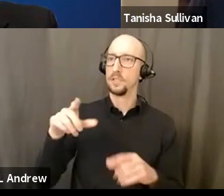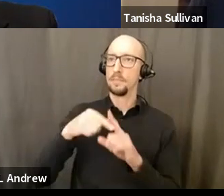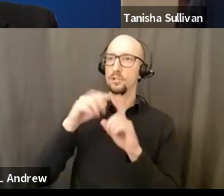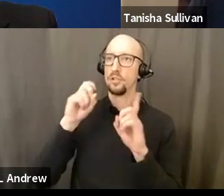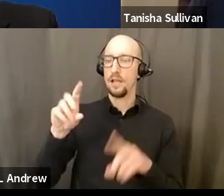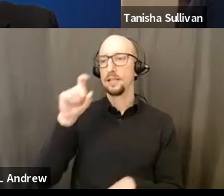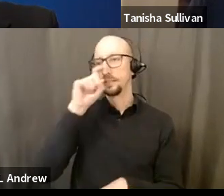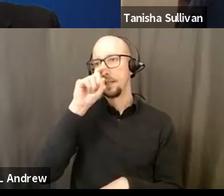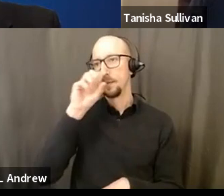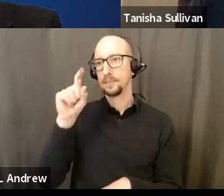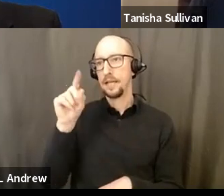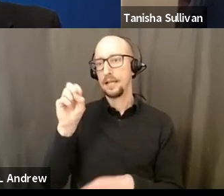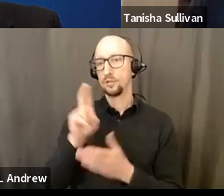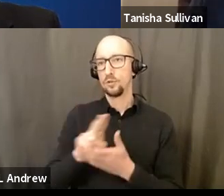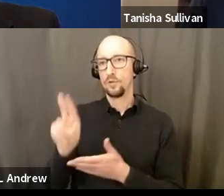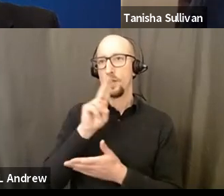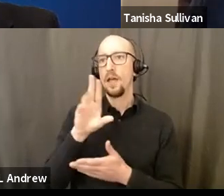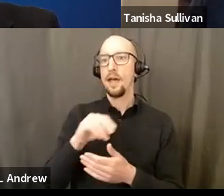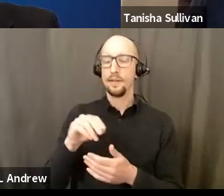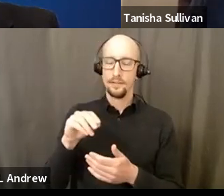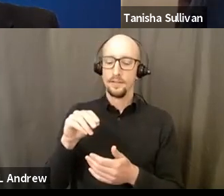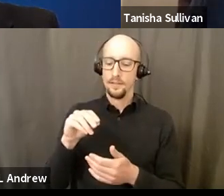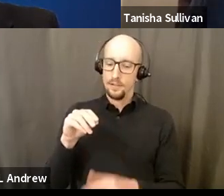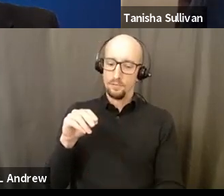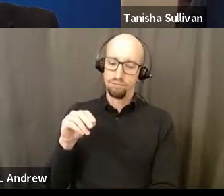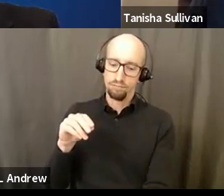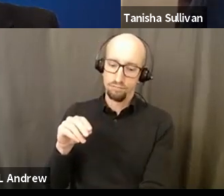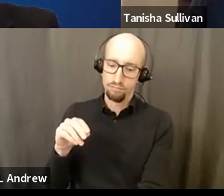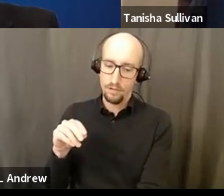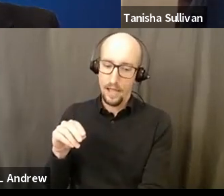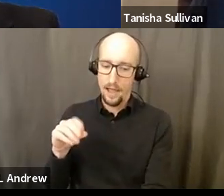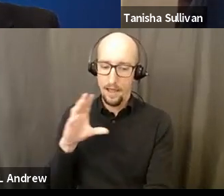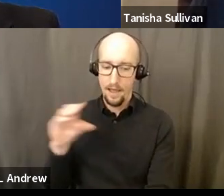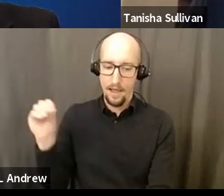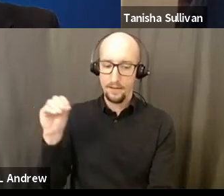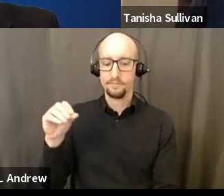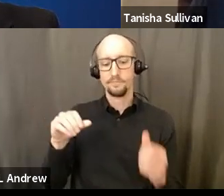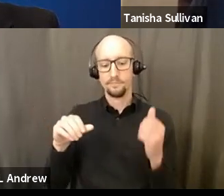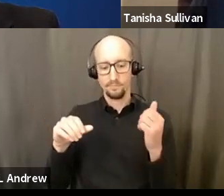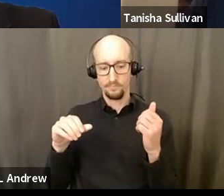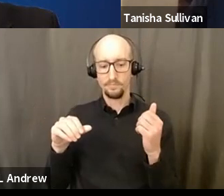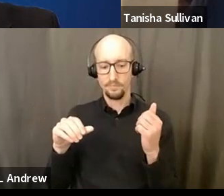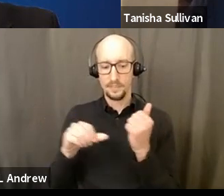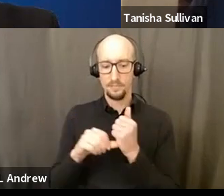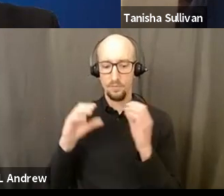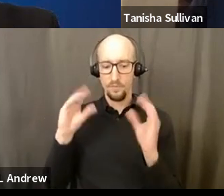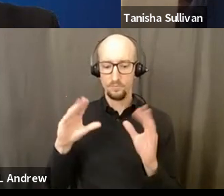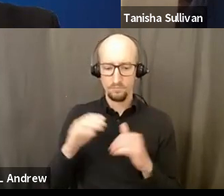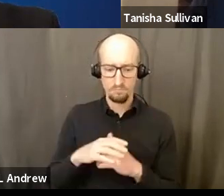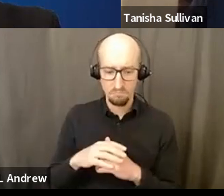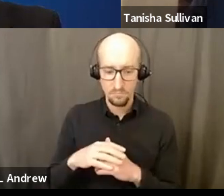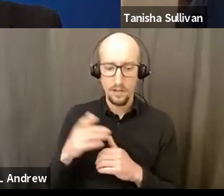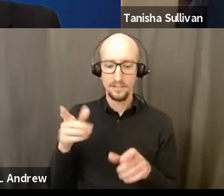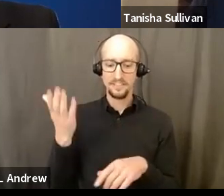director of research for the Massachusetts Consortium for Innovative Education Assessment. Last October, I offered testimony in support